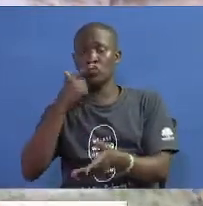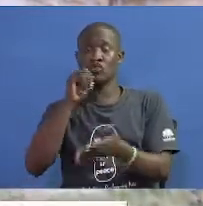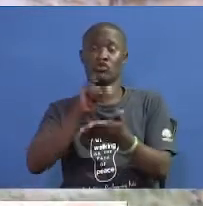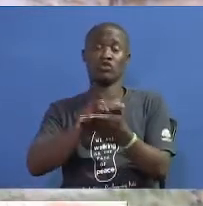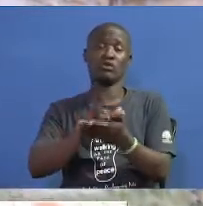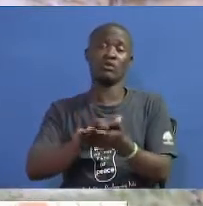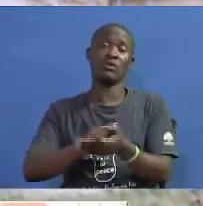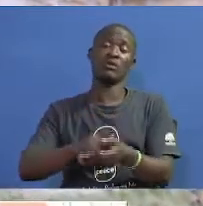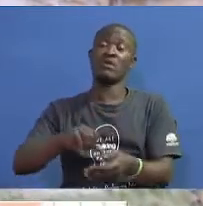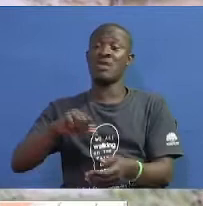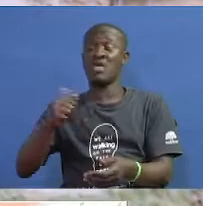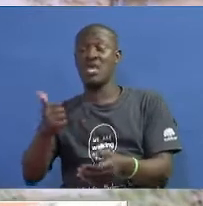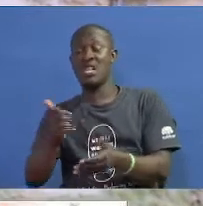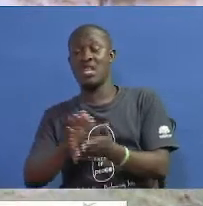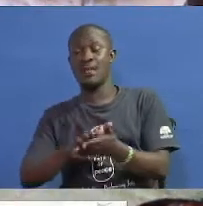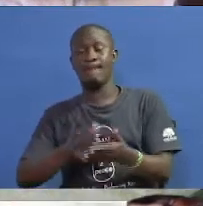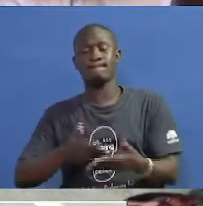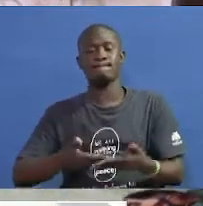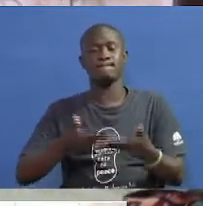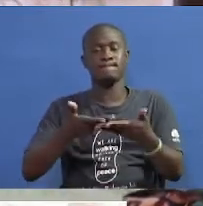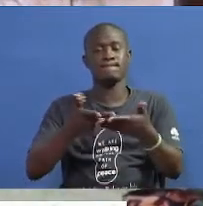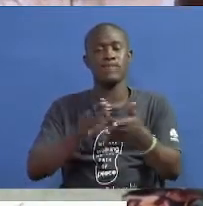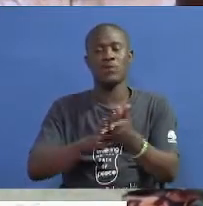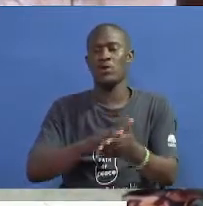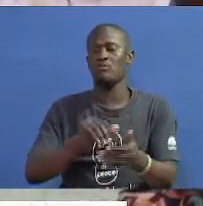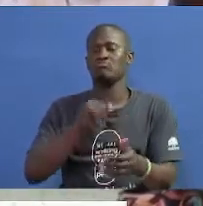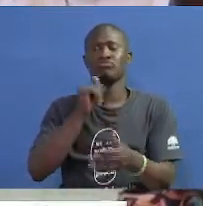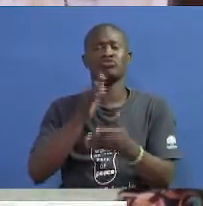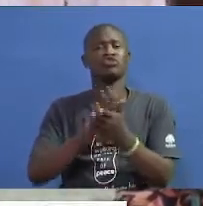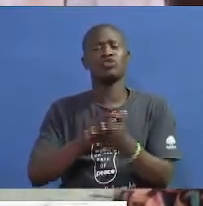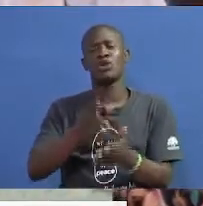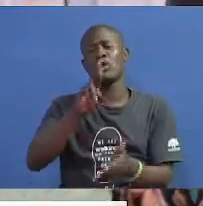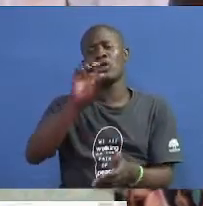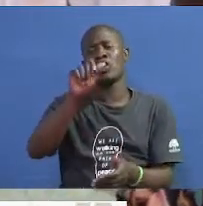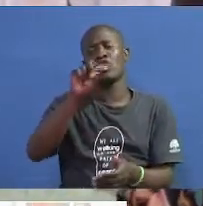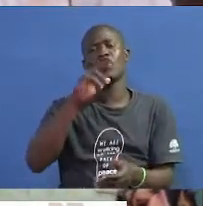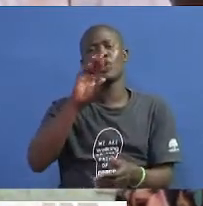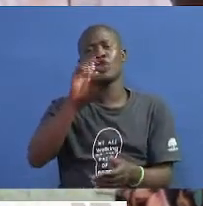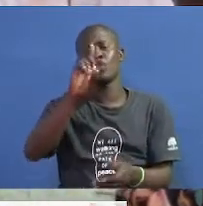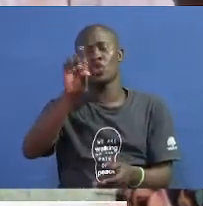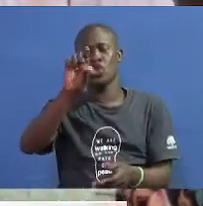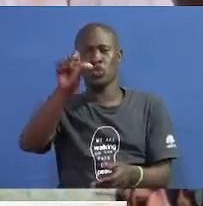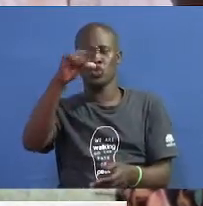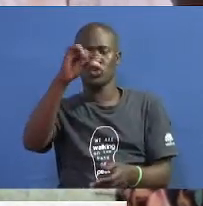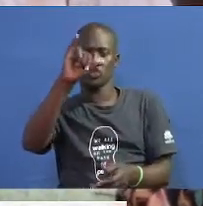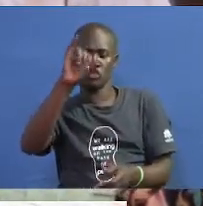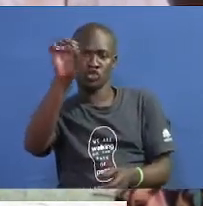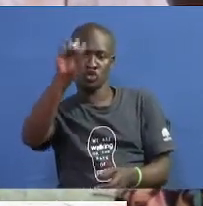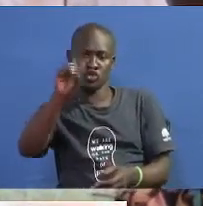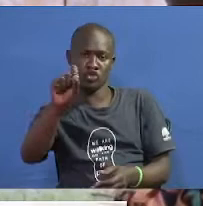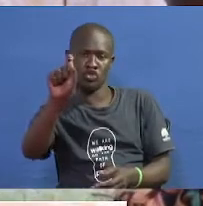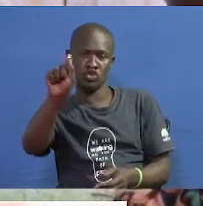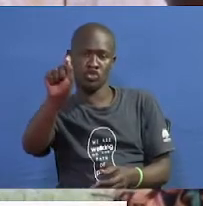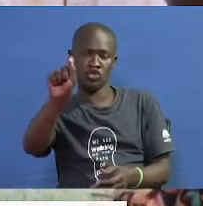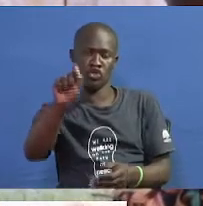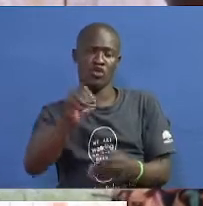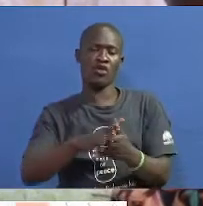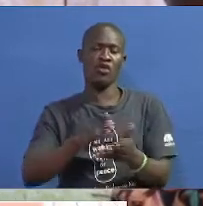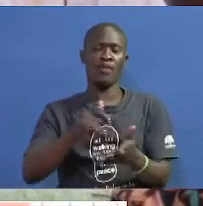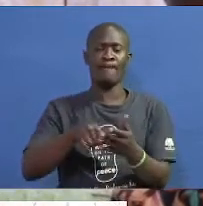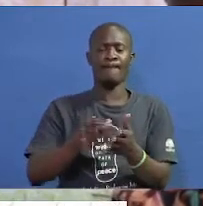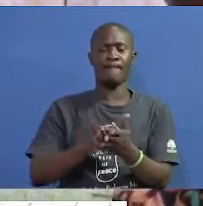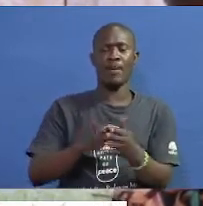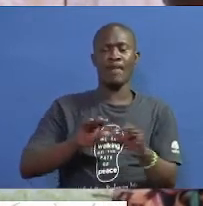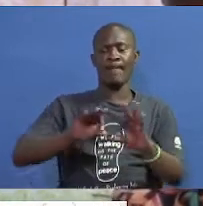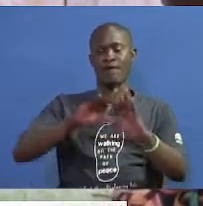so that any provider, not a sonographer, not a radiologist or radiographer, but actually a nurse